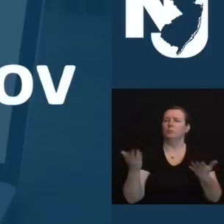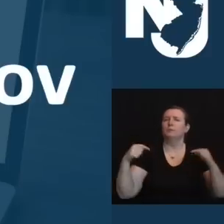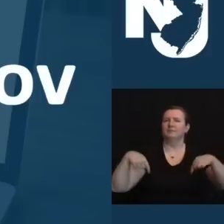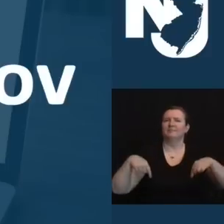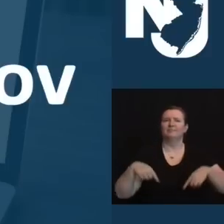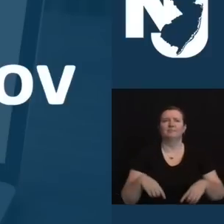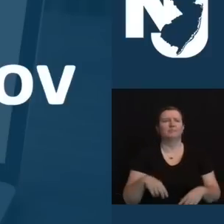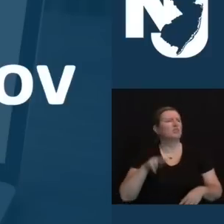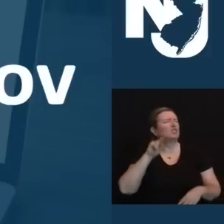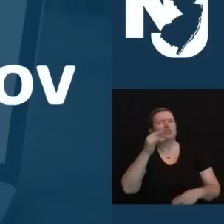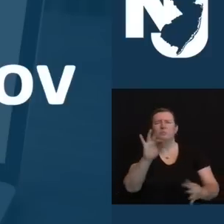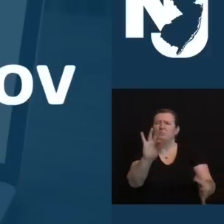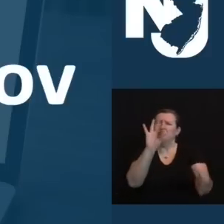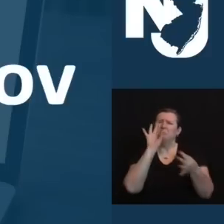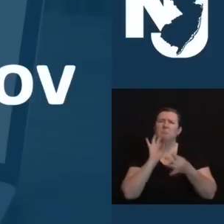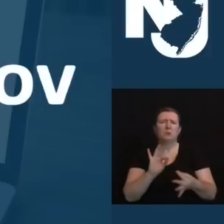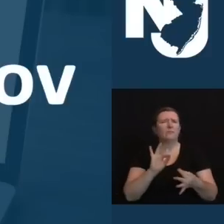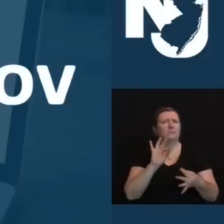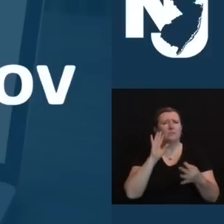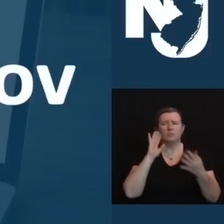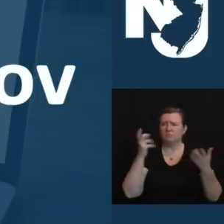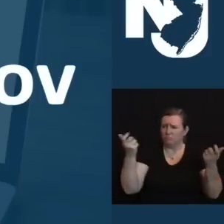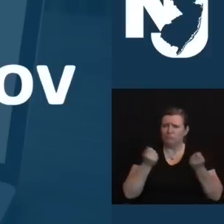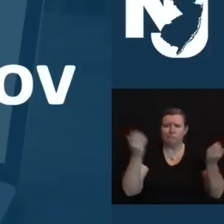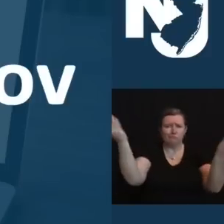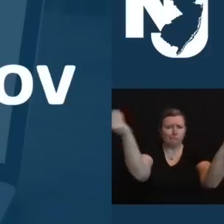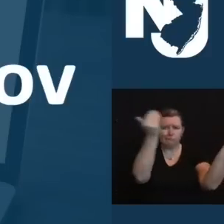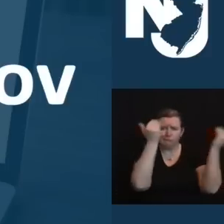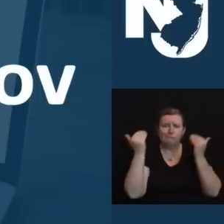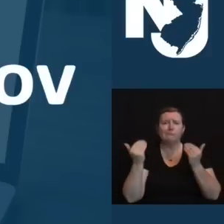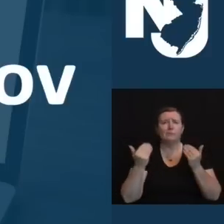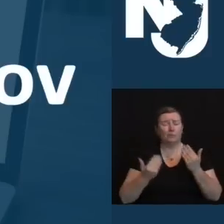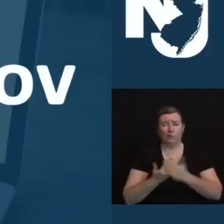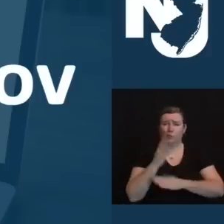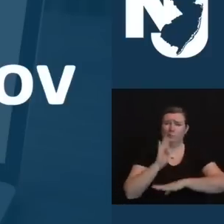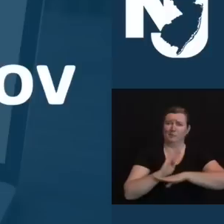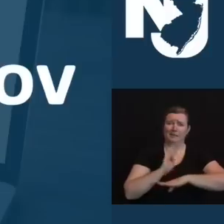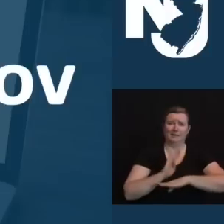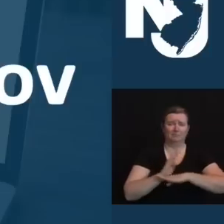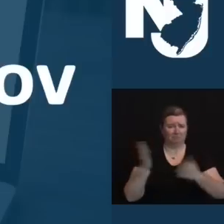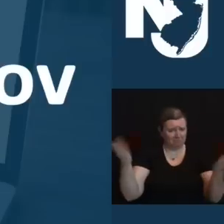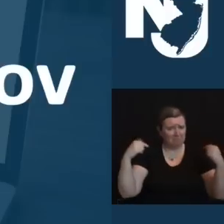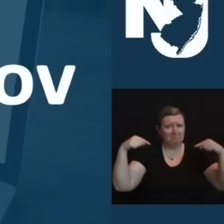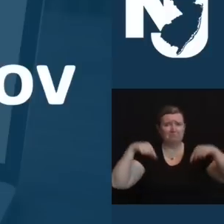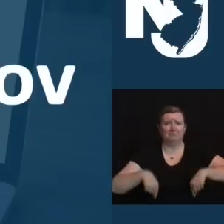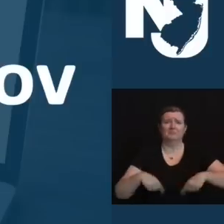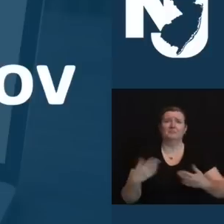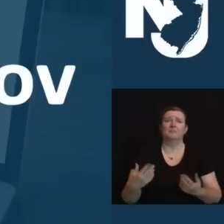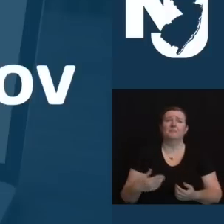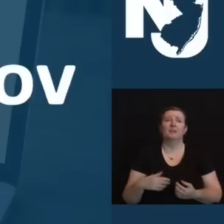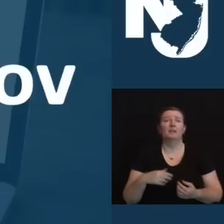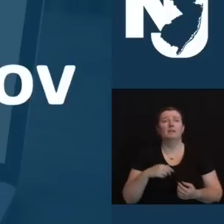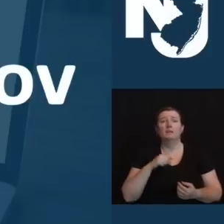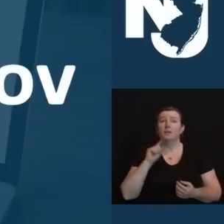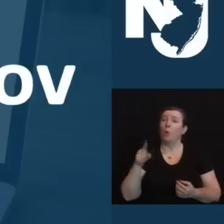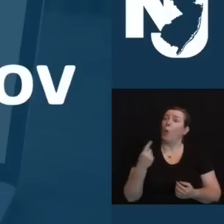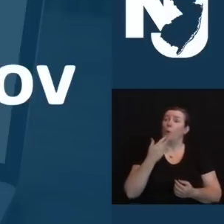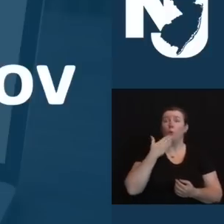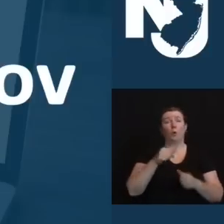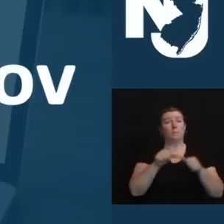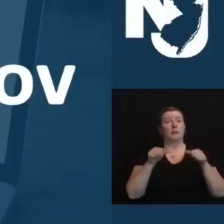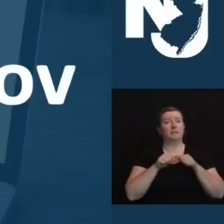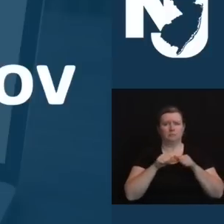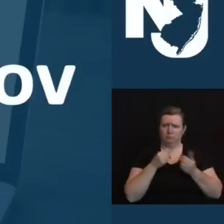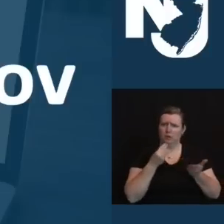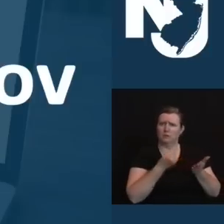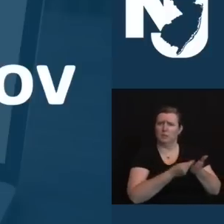and positioned to attract and keep. And now we're a place where they can find the backup they need to keep capital coming in,